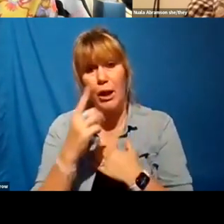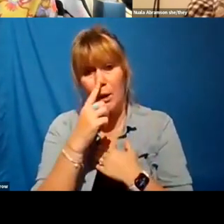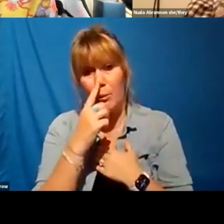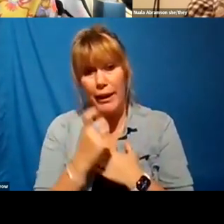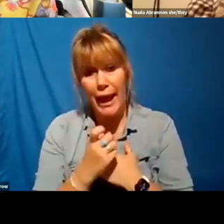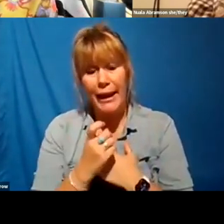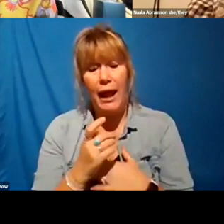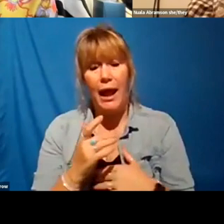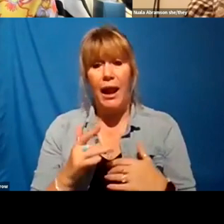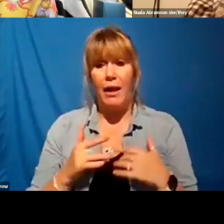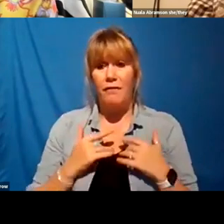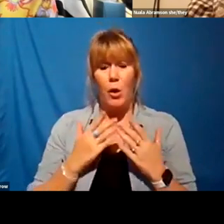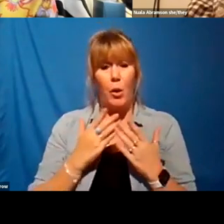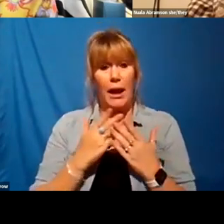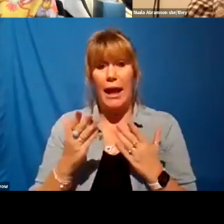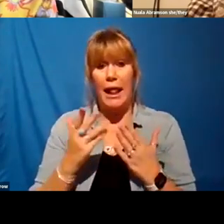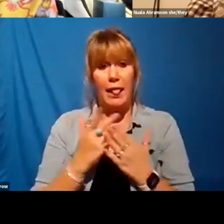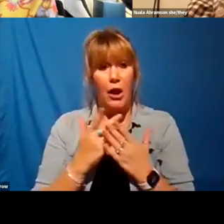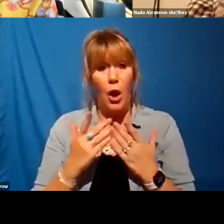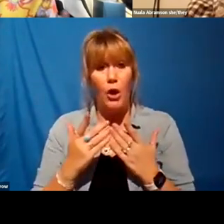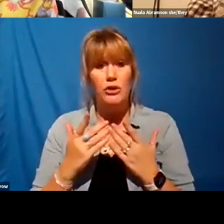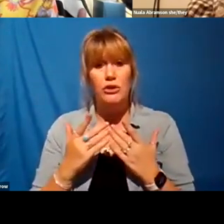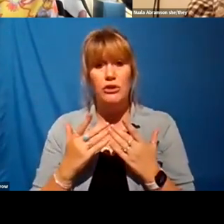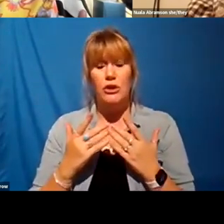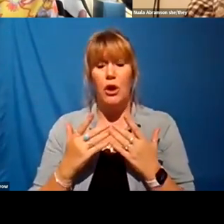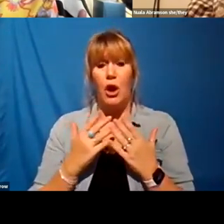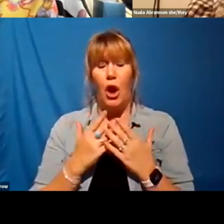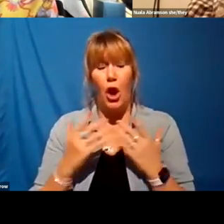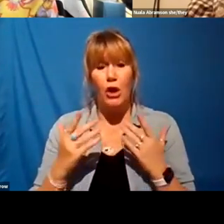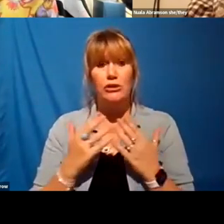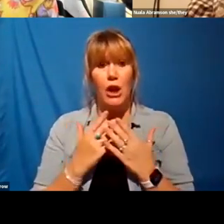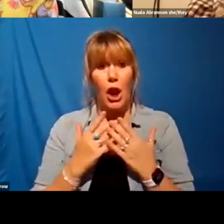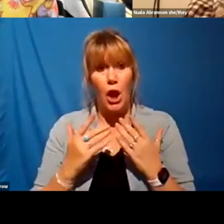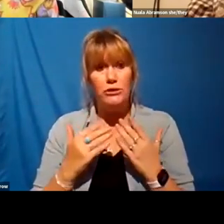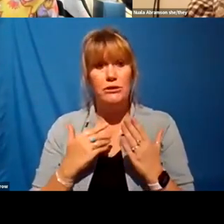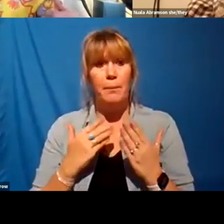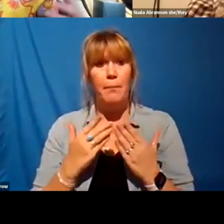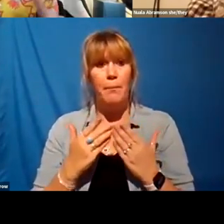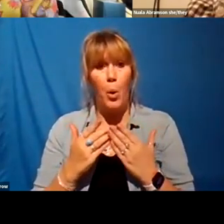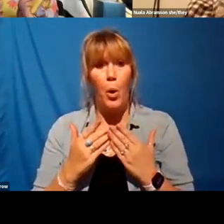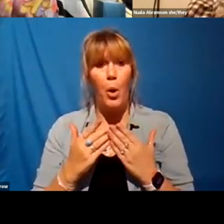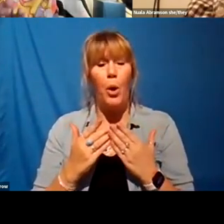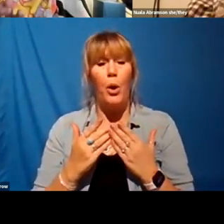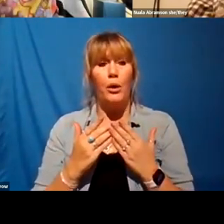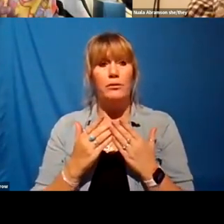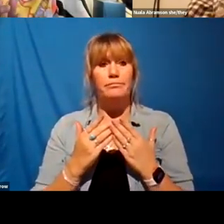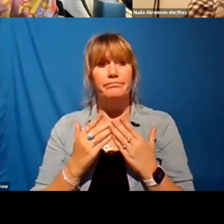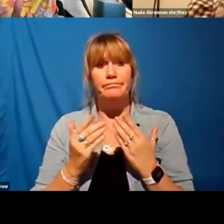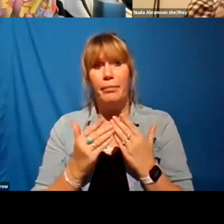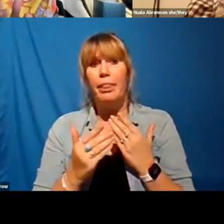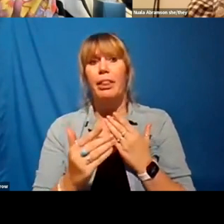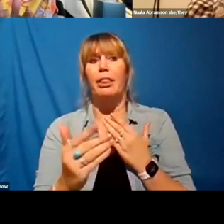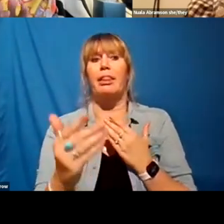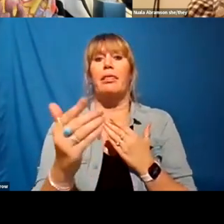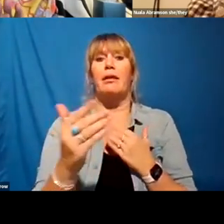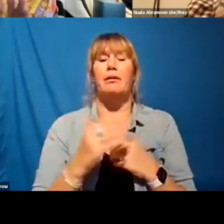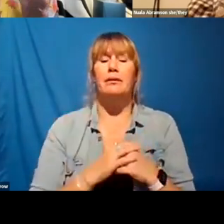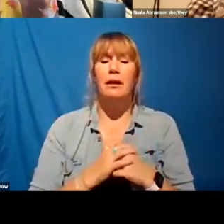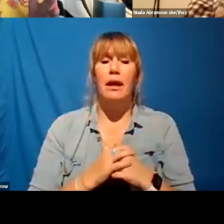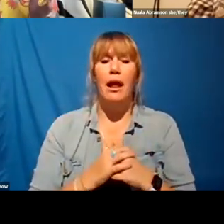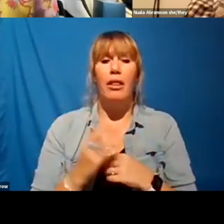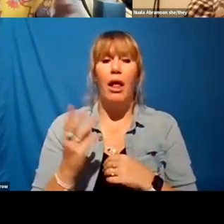clearly there's just lots and lots and lots more to be said. I'm so pleased to have three of you who